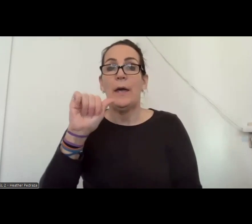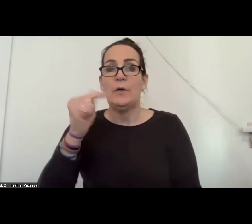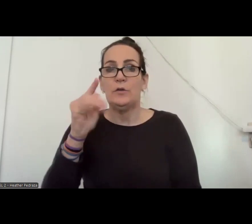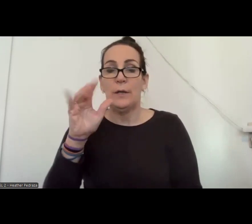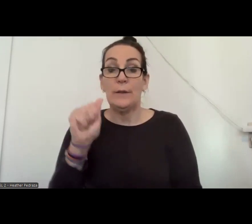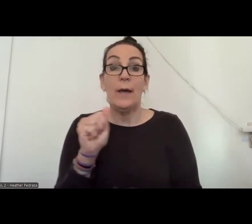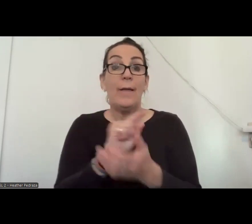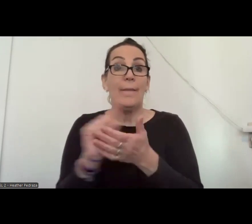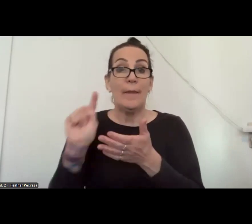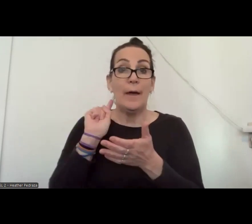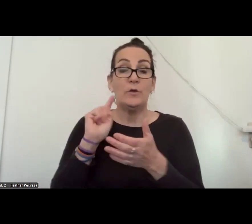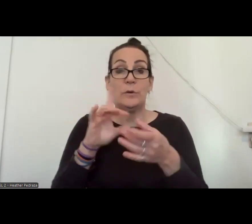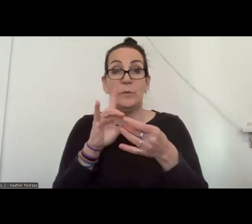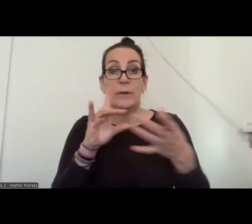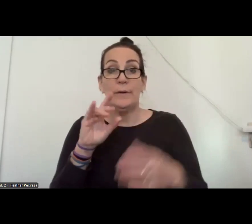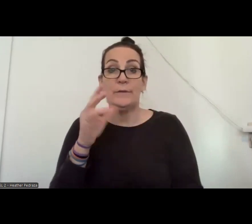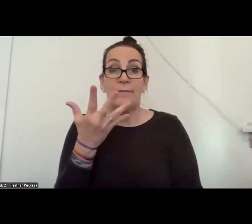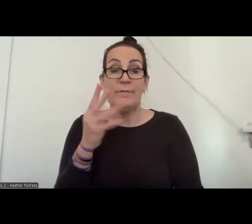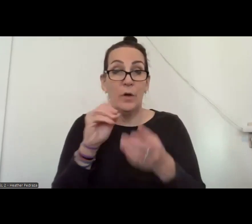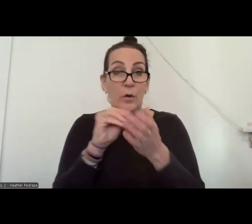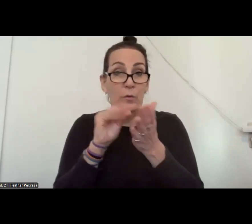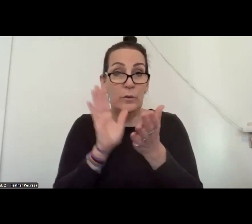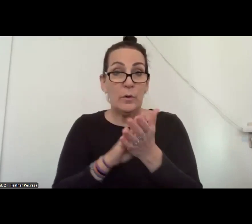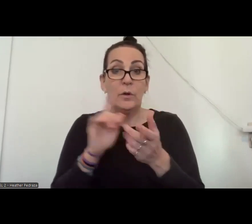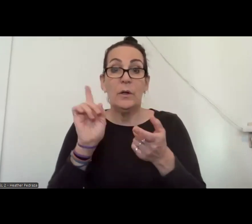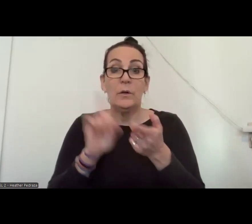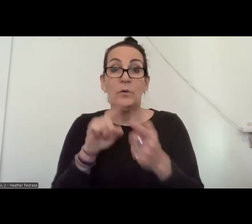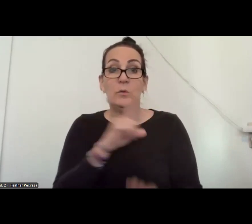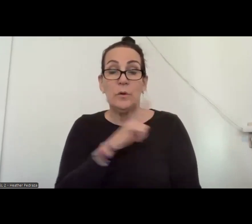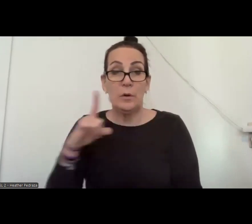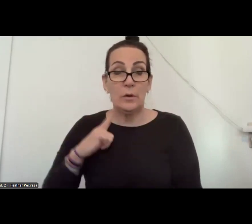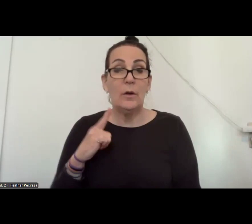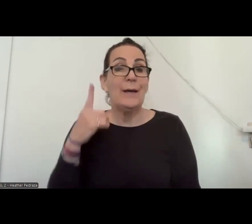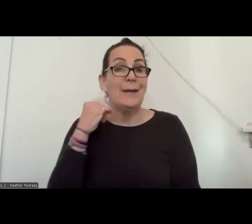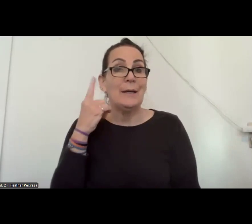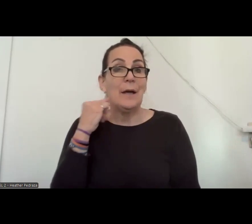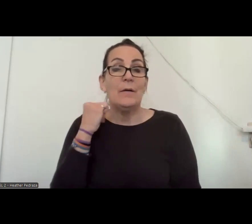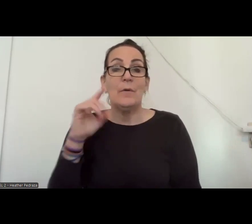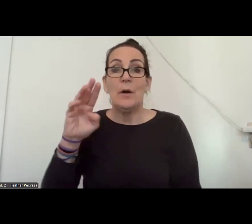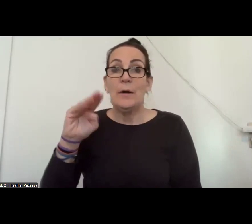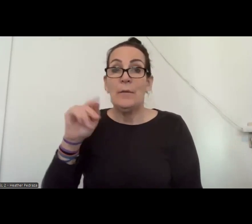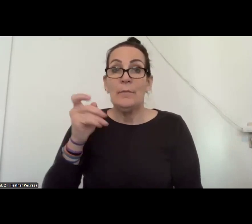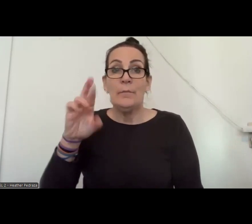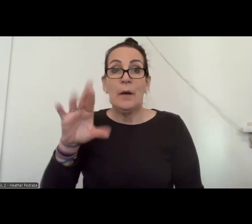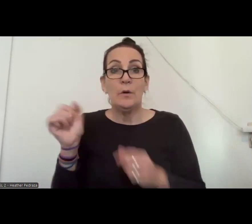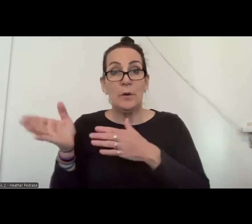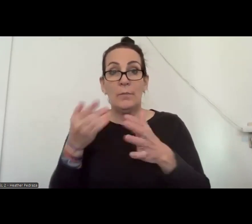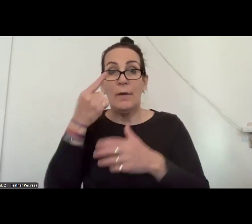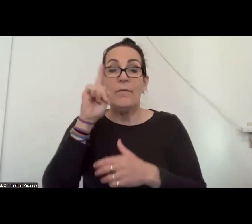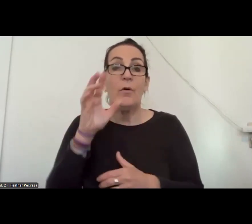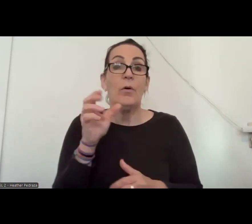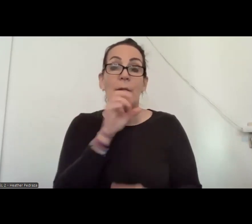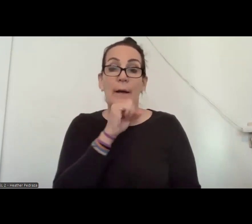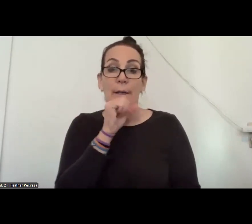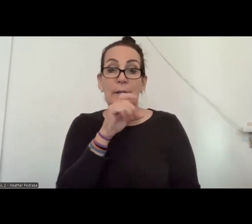5th annual report to the legislature on California's Master Plan for Aging. You'll be hearing more about that, but we're very